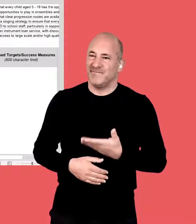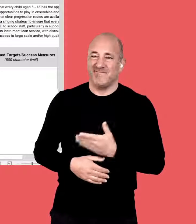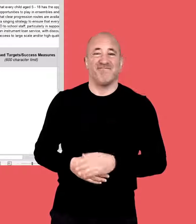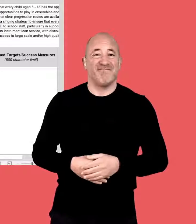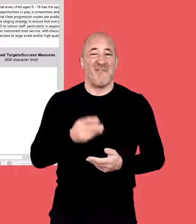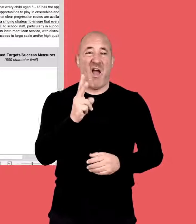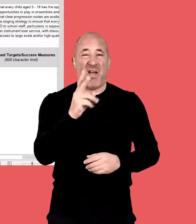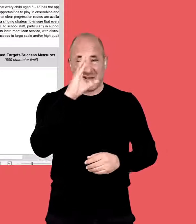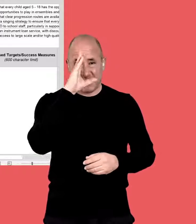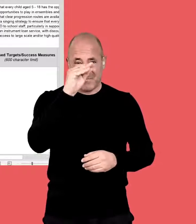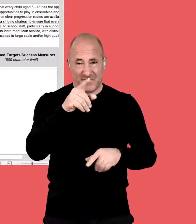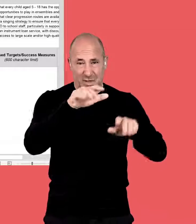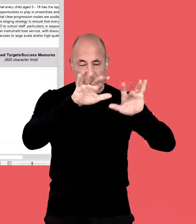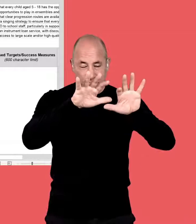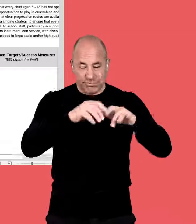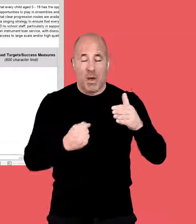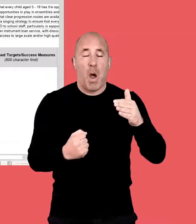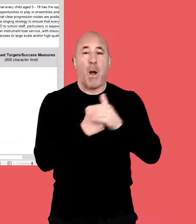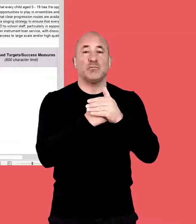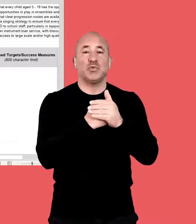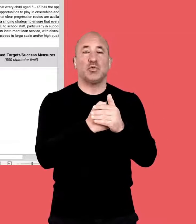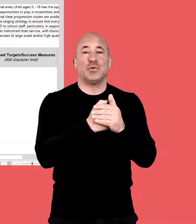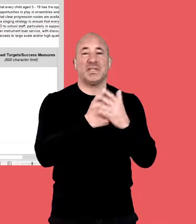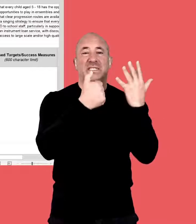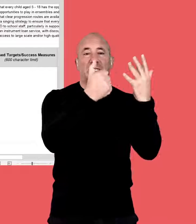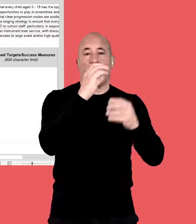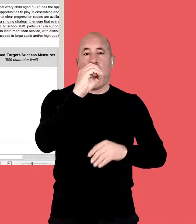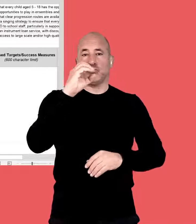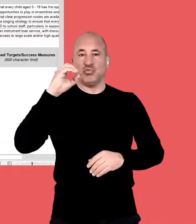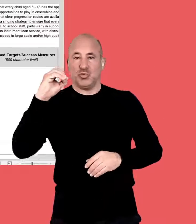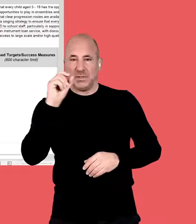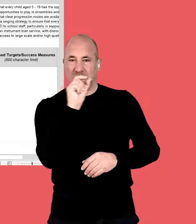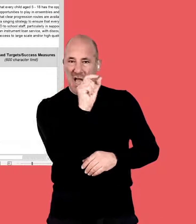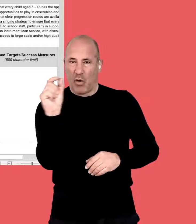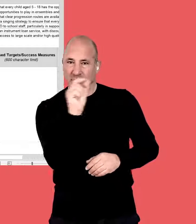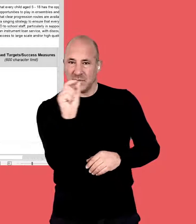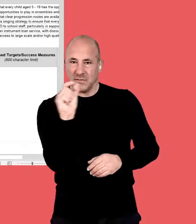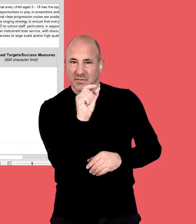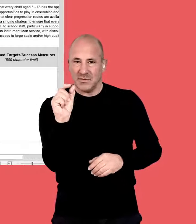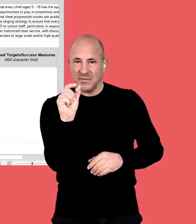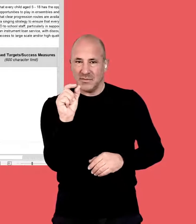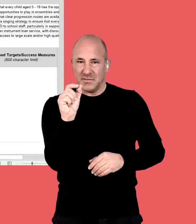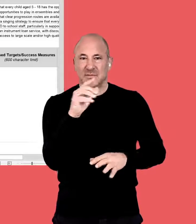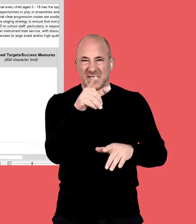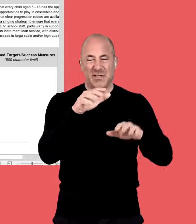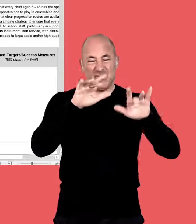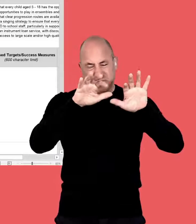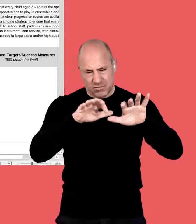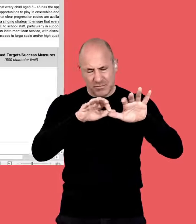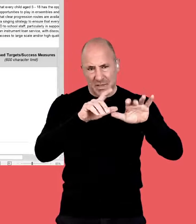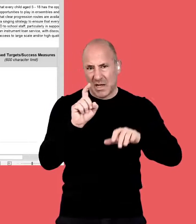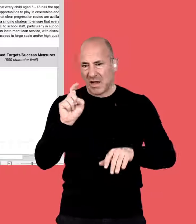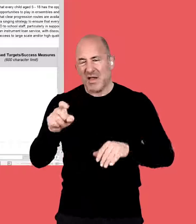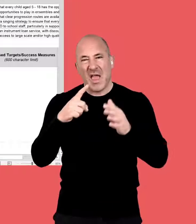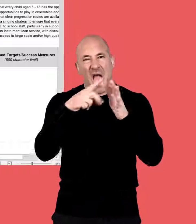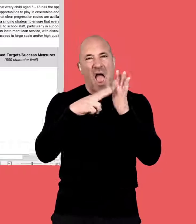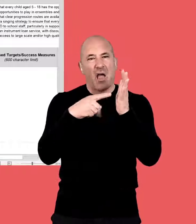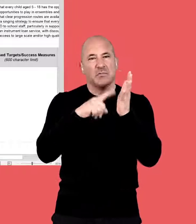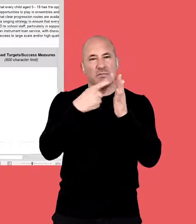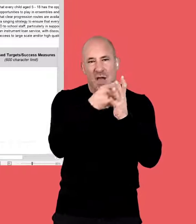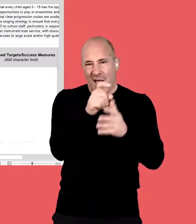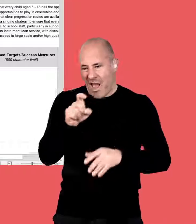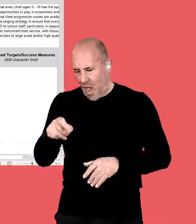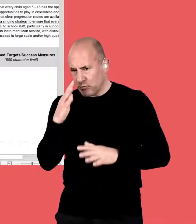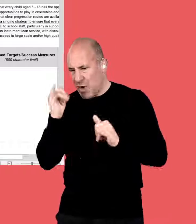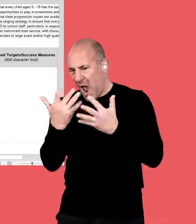Again, please note that you will not be able to exceed a maximum of 600 characters for this section, so please do press